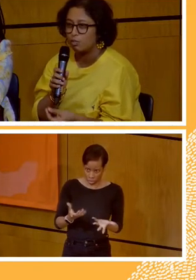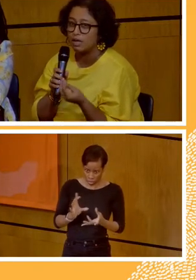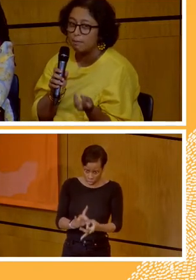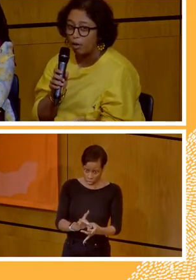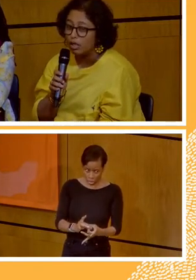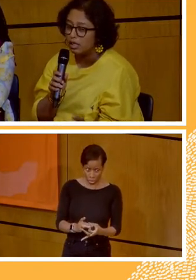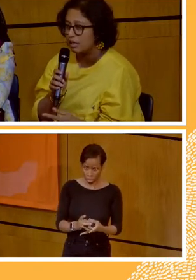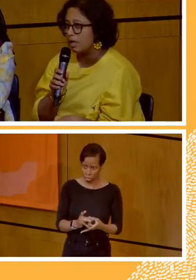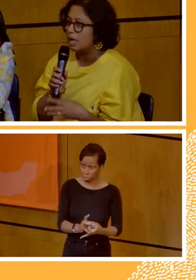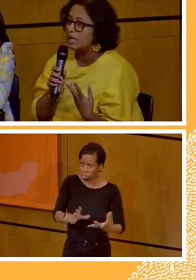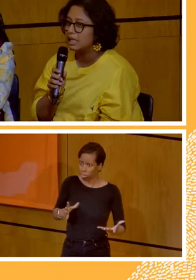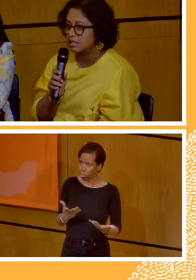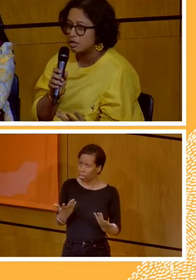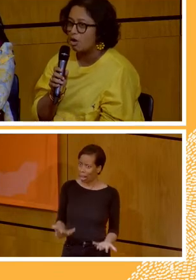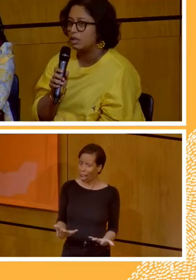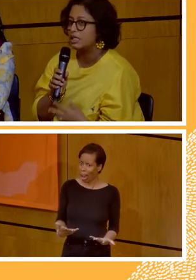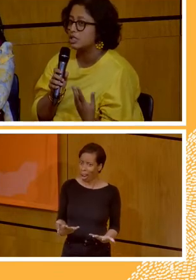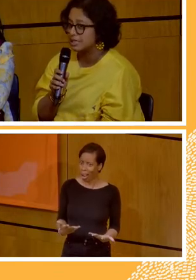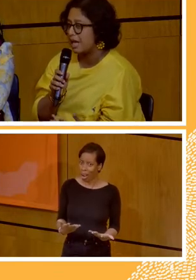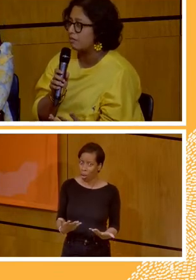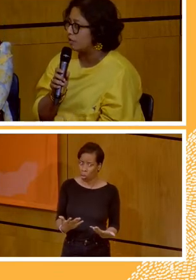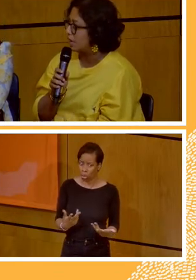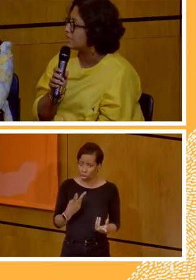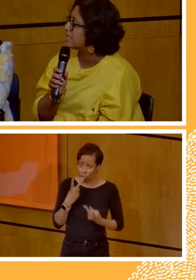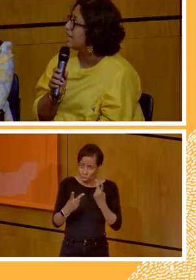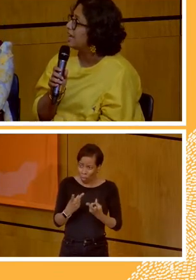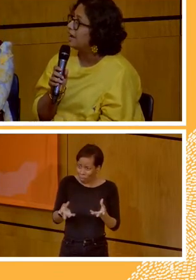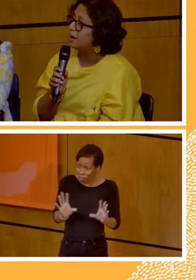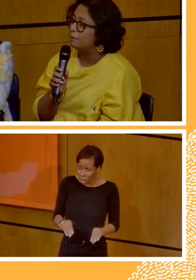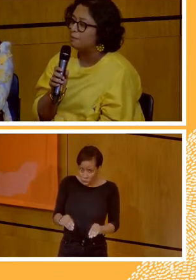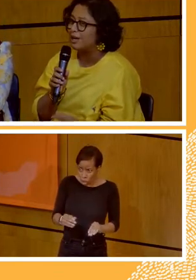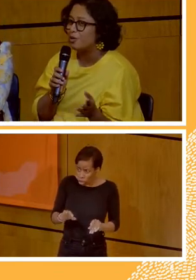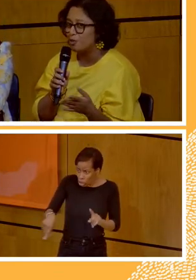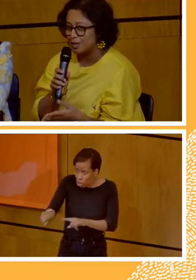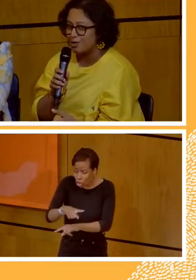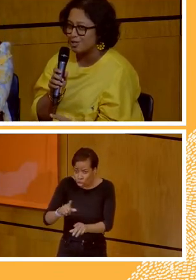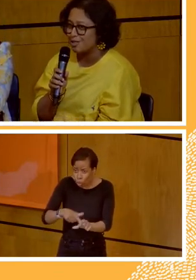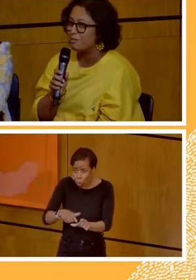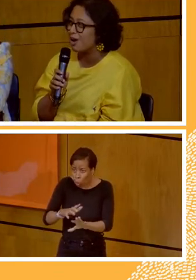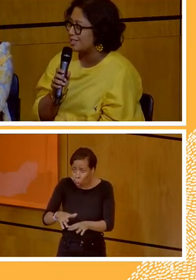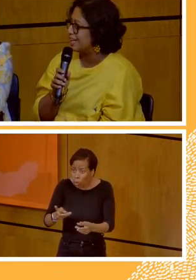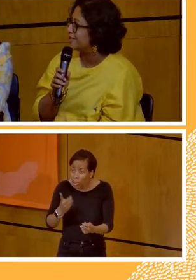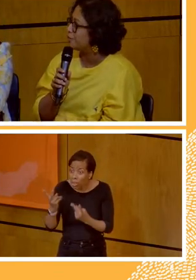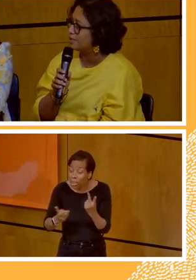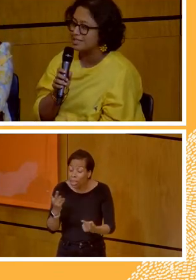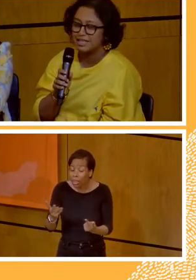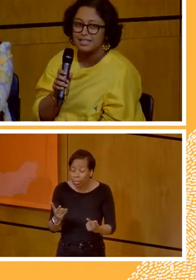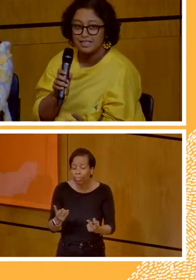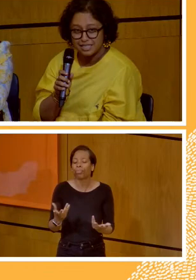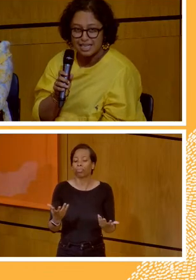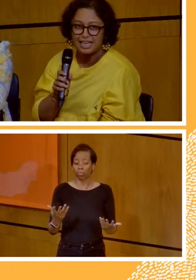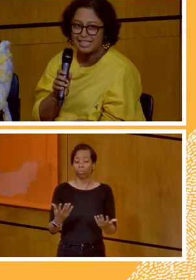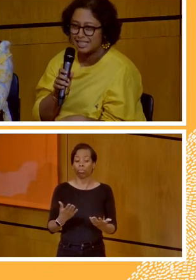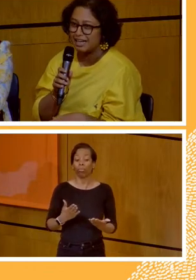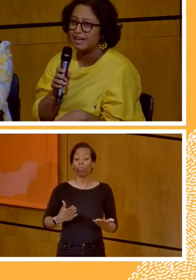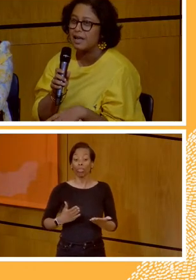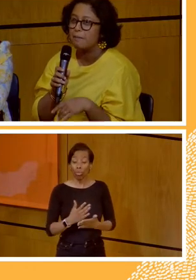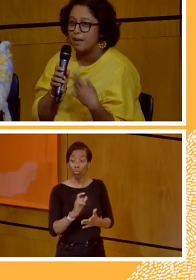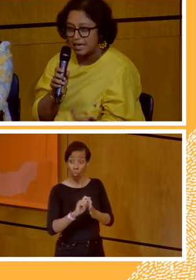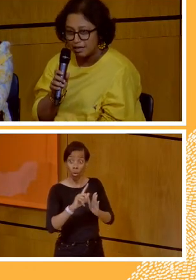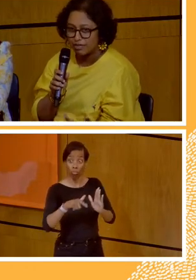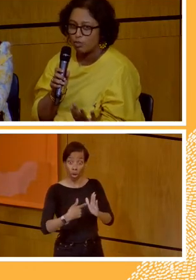that were embodied in that song that she sang for us. But over the course of the project, what's interesting is